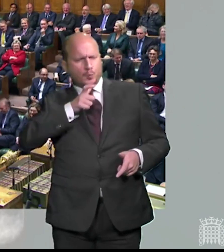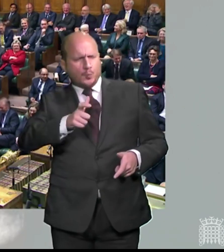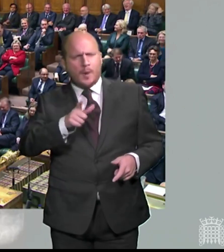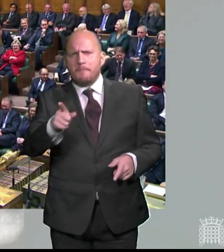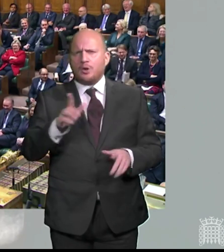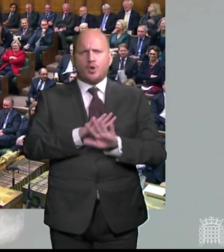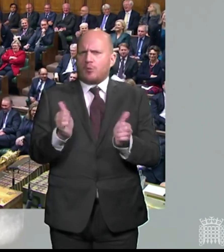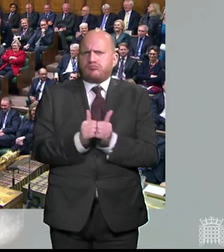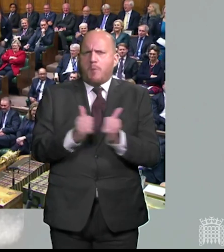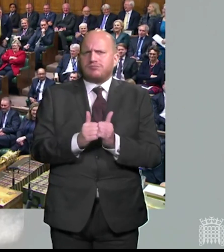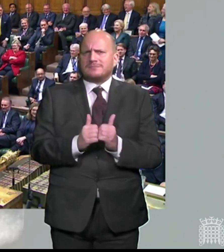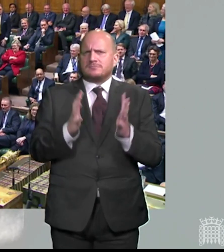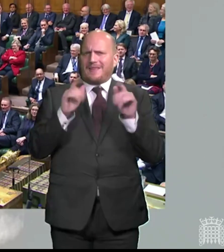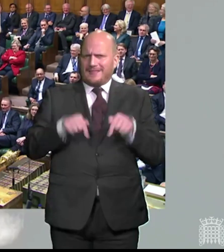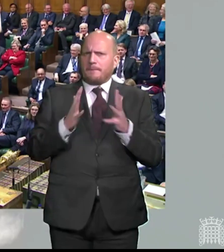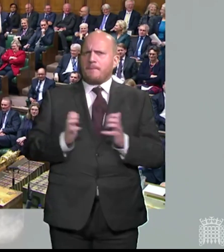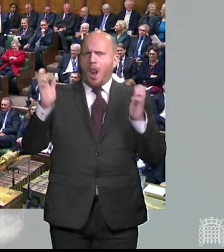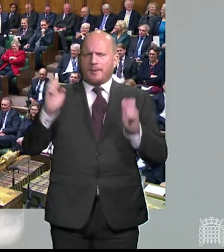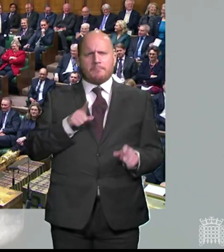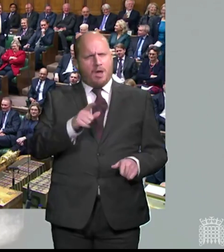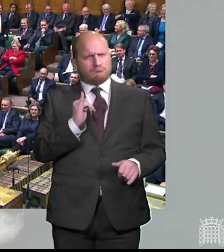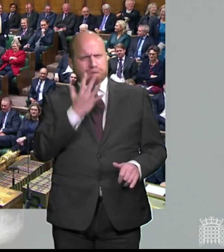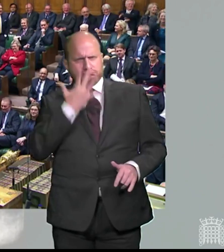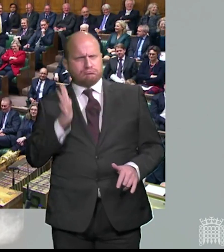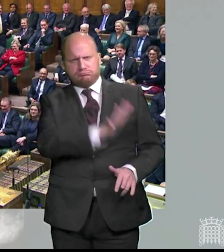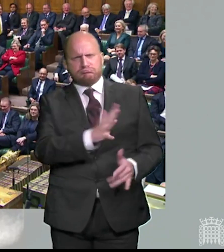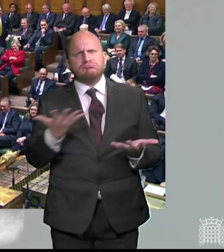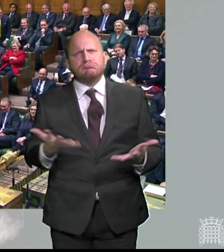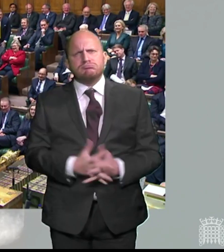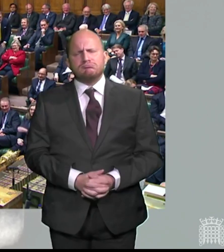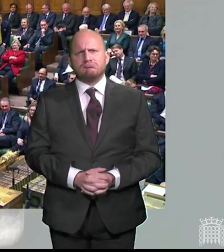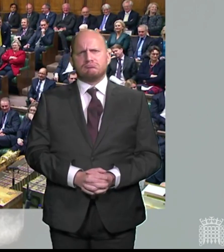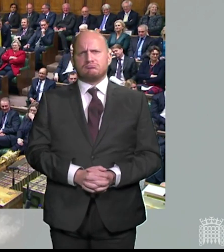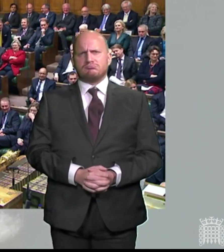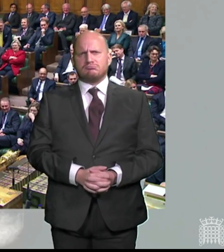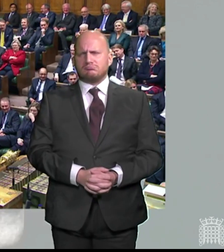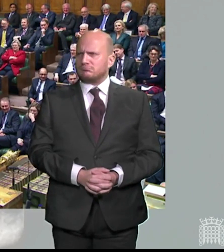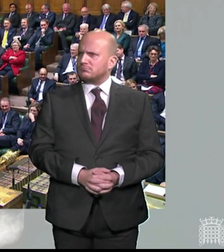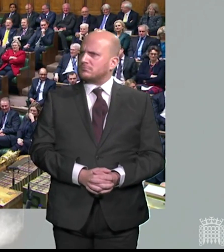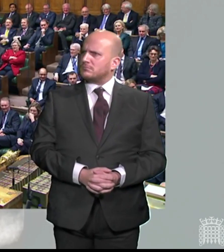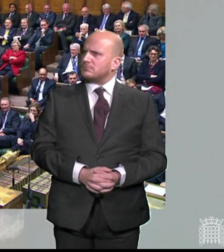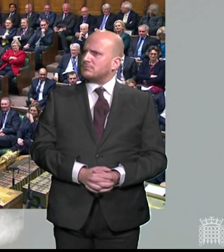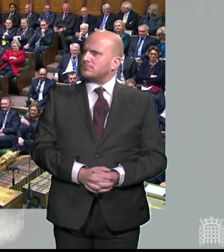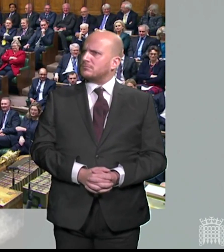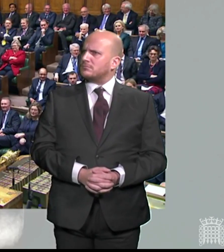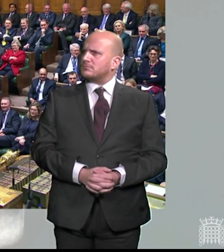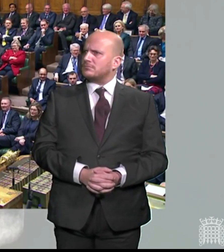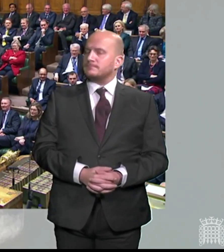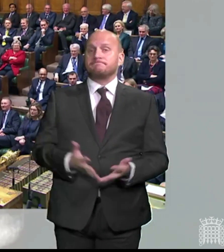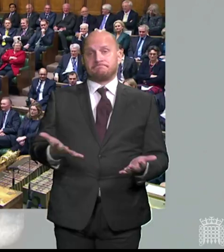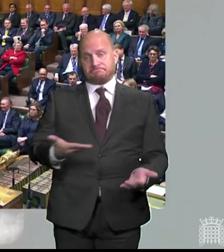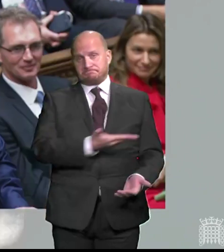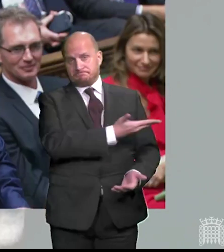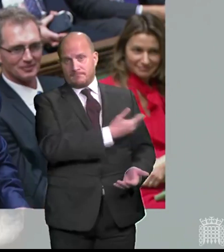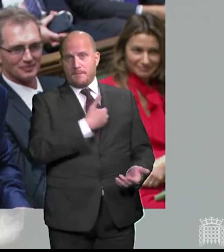wishes, the Home Secretary who breached the ministerial code and risked national security still clings on, and now the